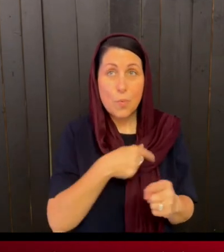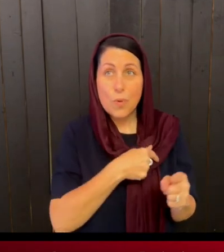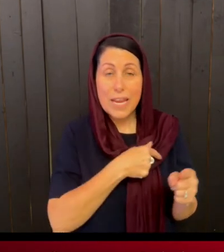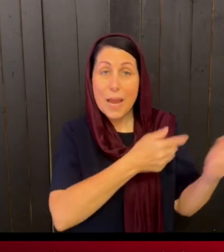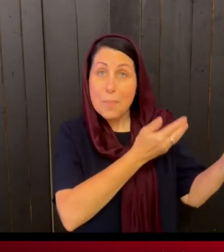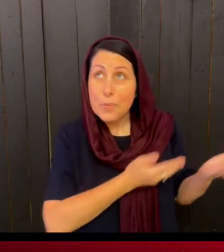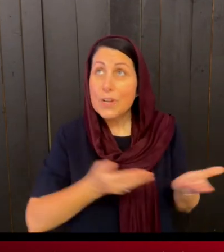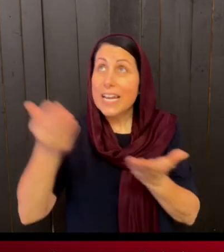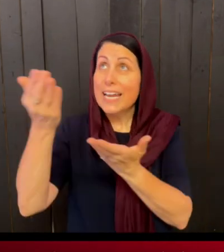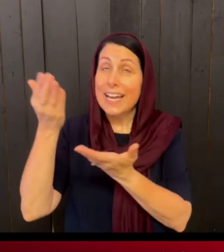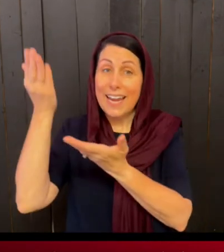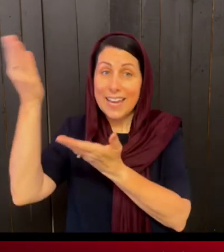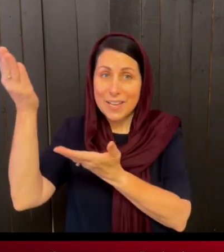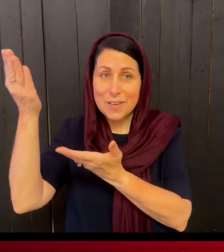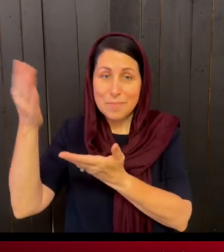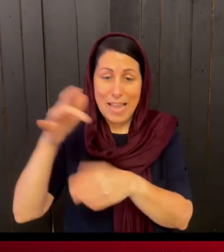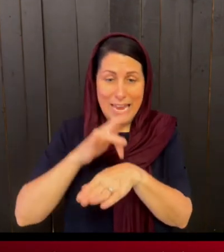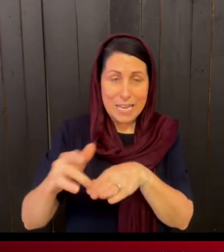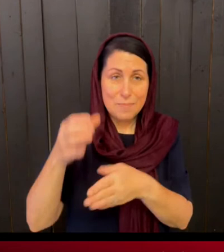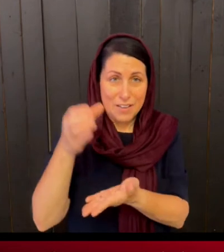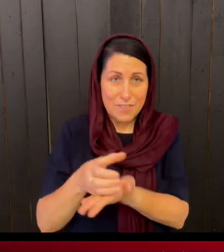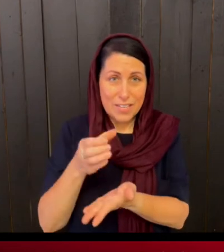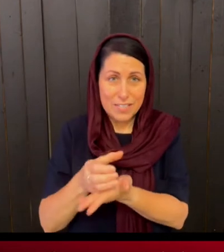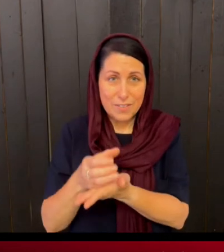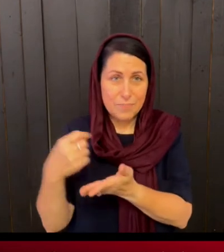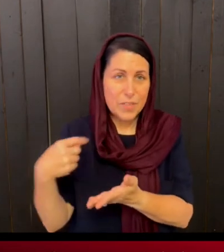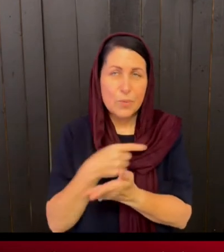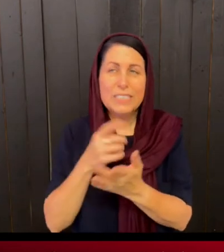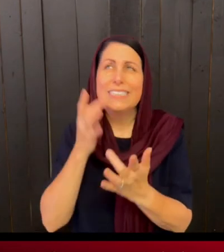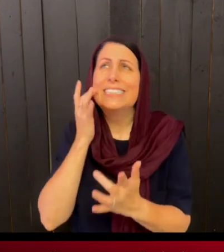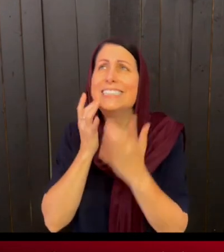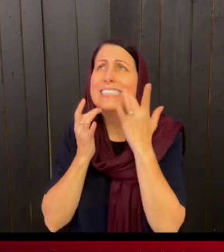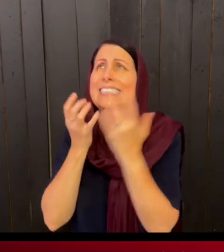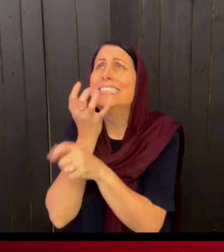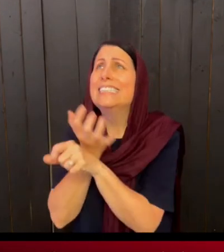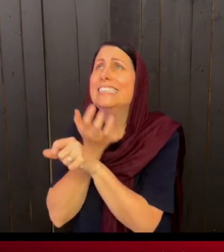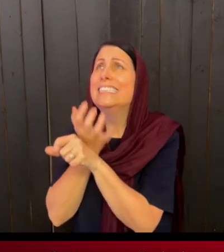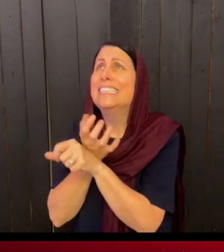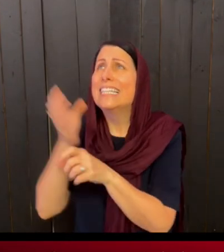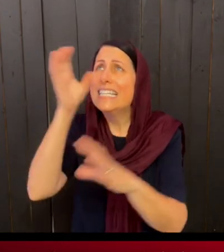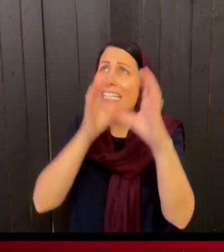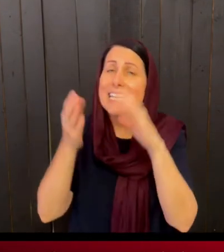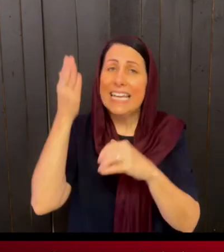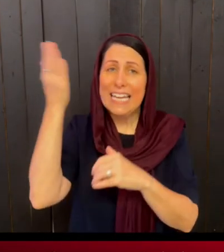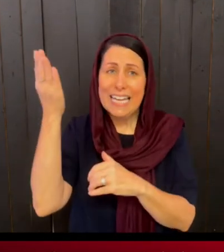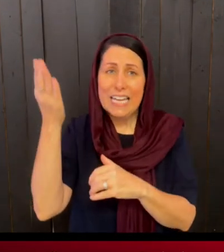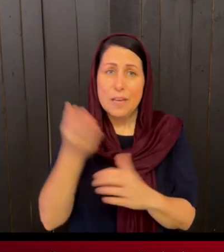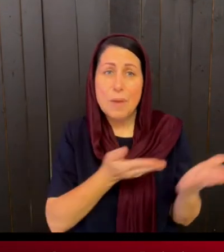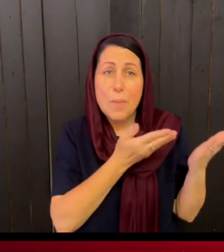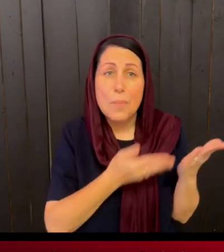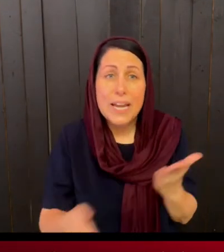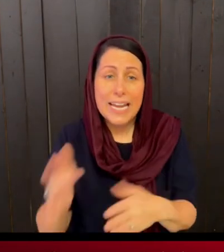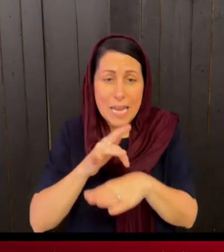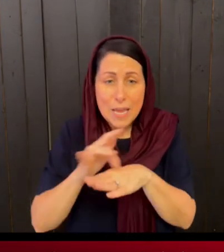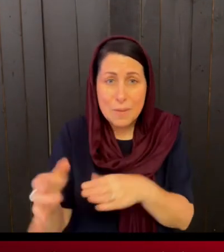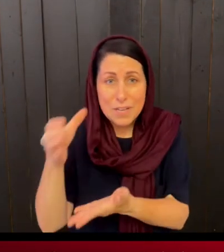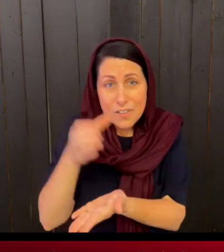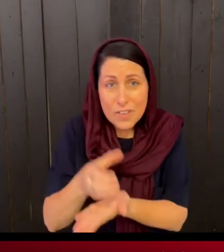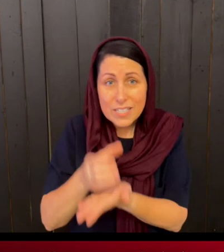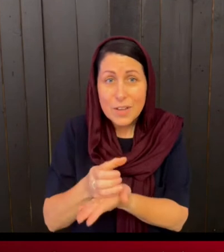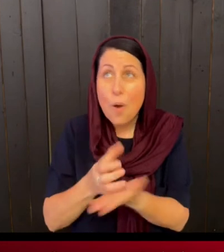vessel and we're desperately seeking him and we're bringing an empty vessel to him and we're wanting him to fill